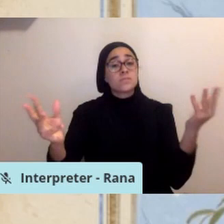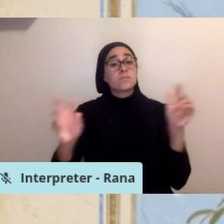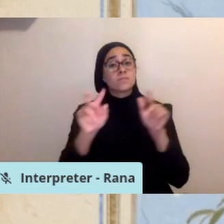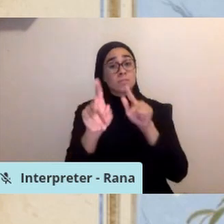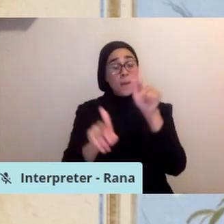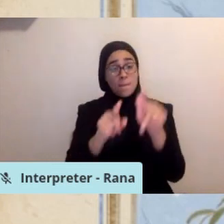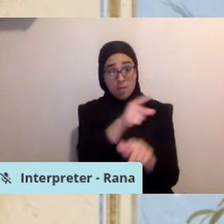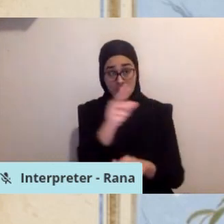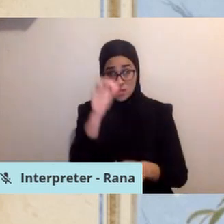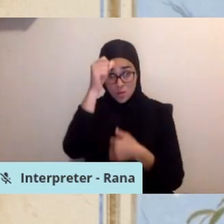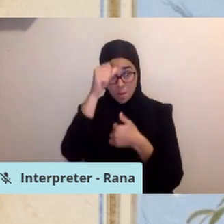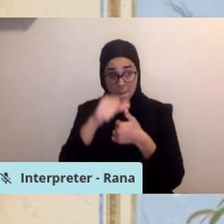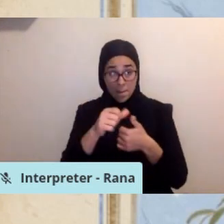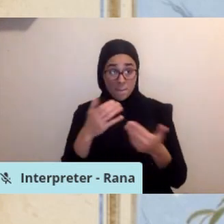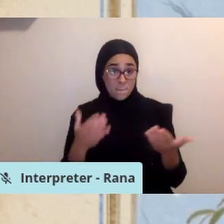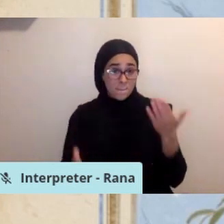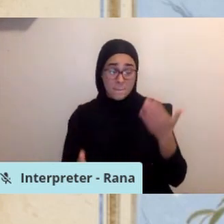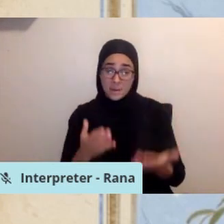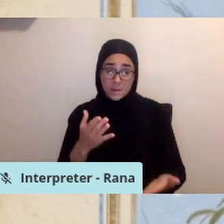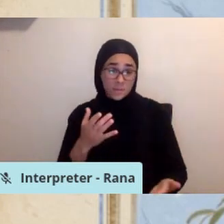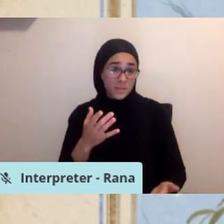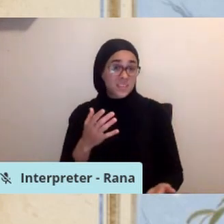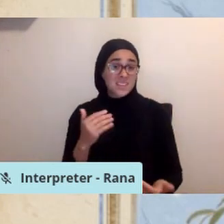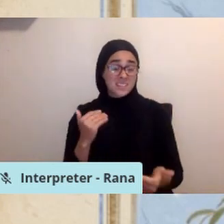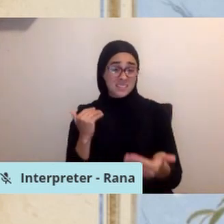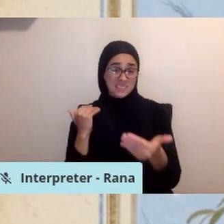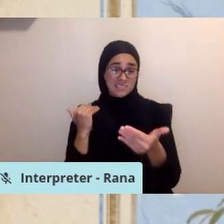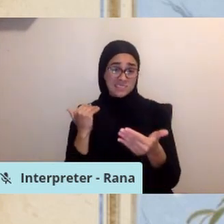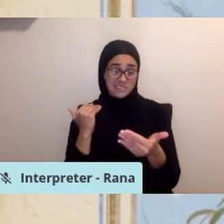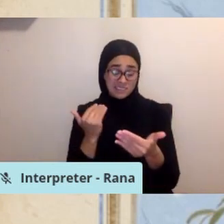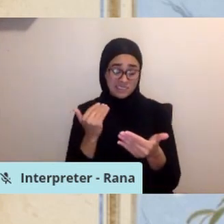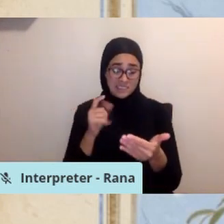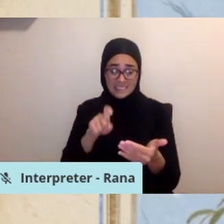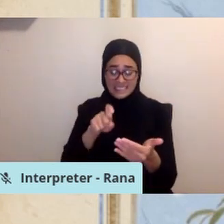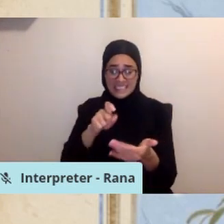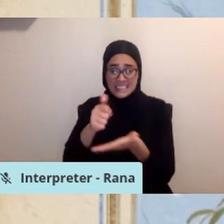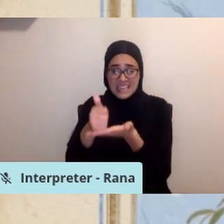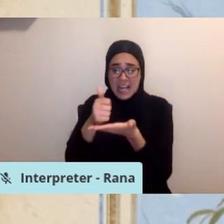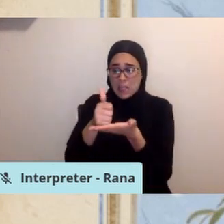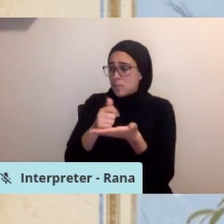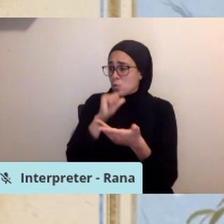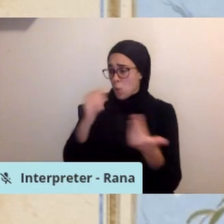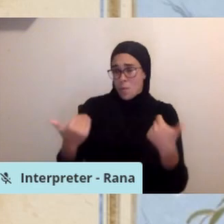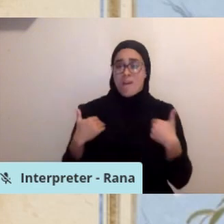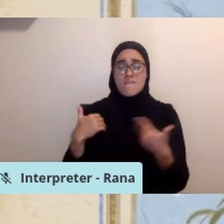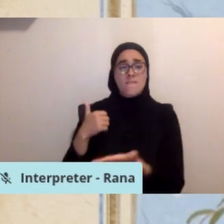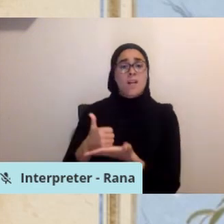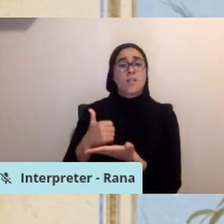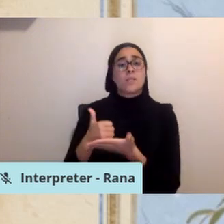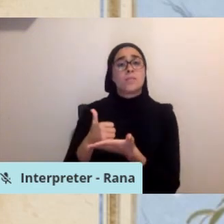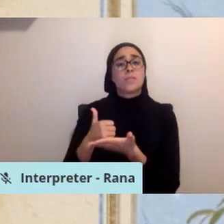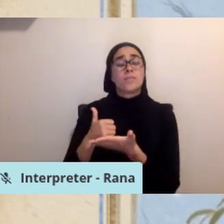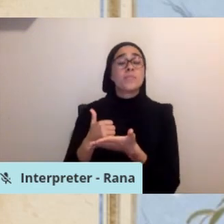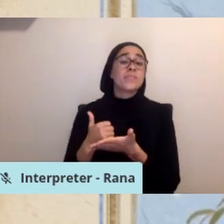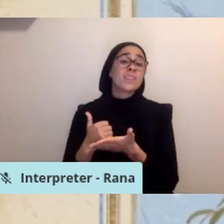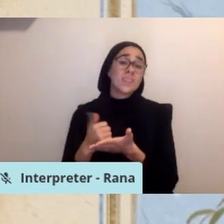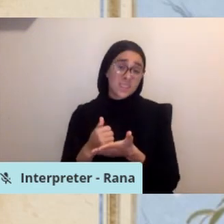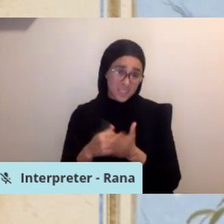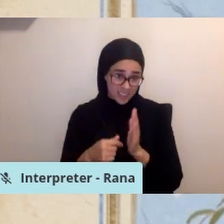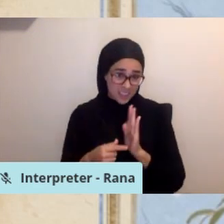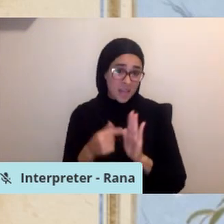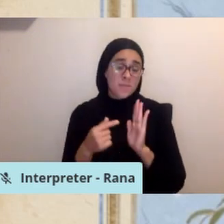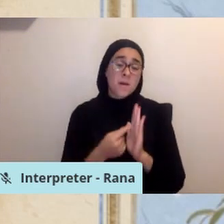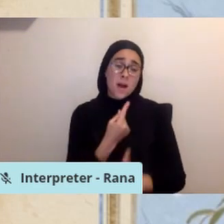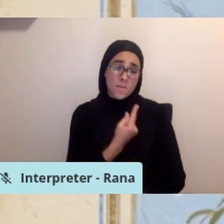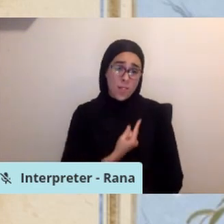not get the assistance we need when we need them. and it is a lonely, despairing